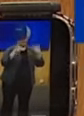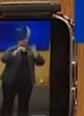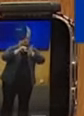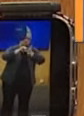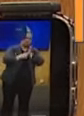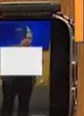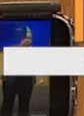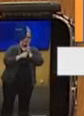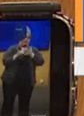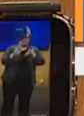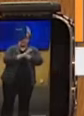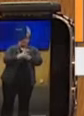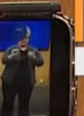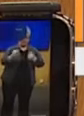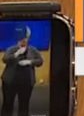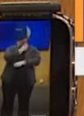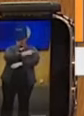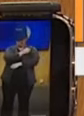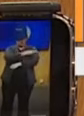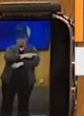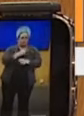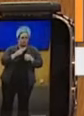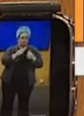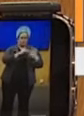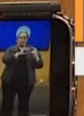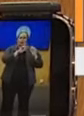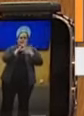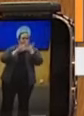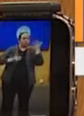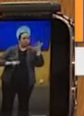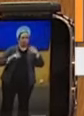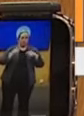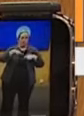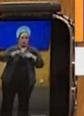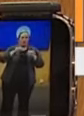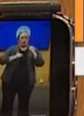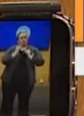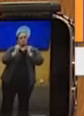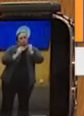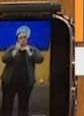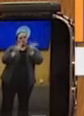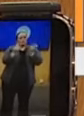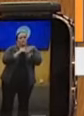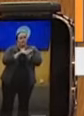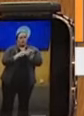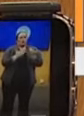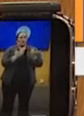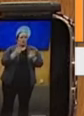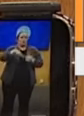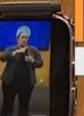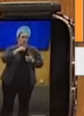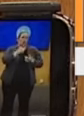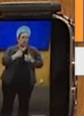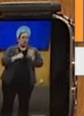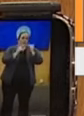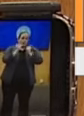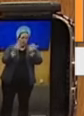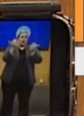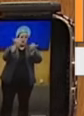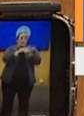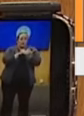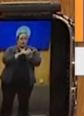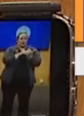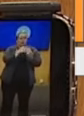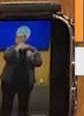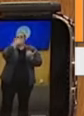to public buildings down there, hospitals, those kind of things. And we can help with the rebuilding of those. Not only do we want to rebuild them, but we want to rebuild them better, more resilient.